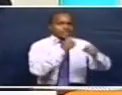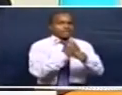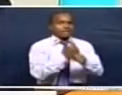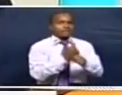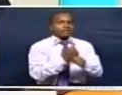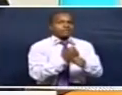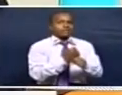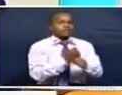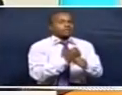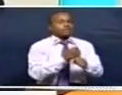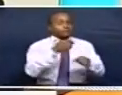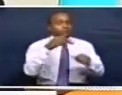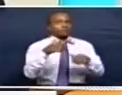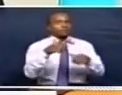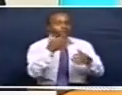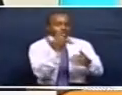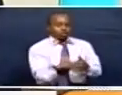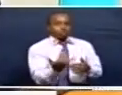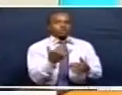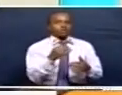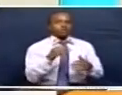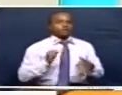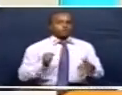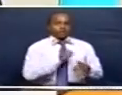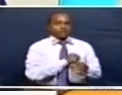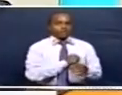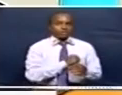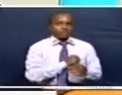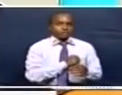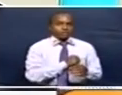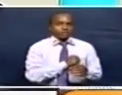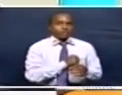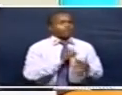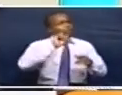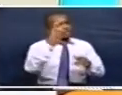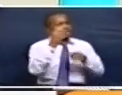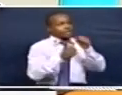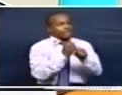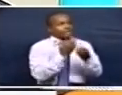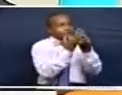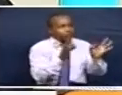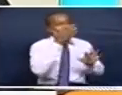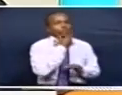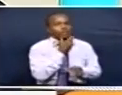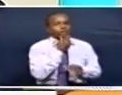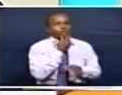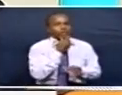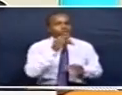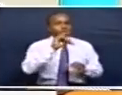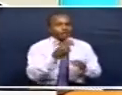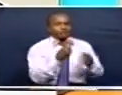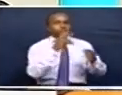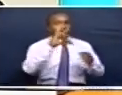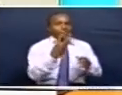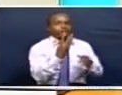to as a junior senator. Yeah, but in the first year, you are referred to as a freshman. In the second year, you are referred to as a sophomore. In the